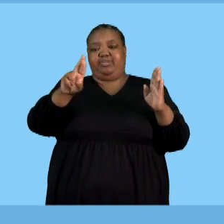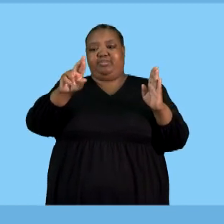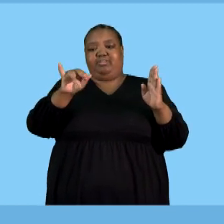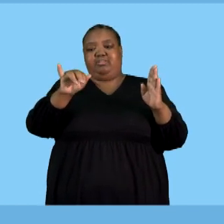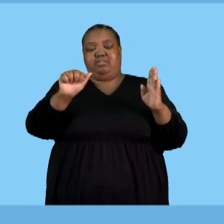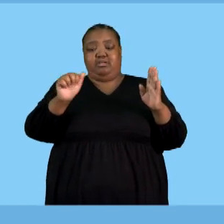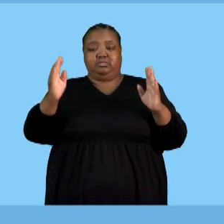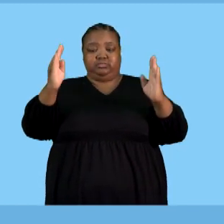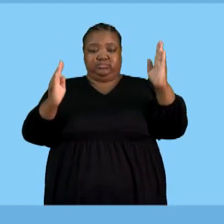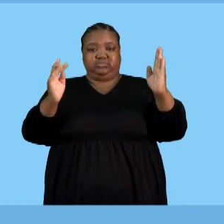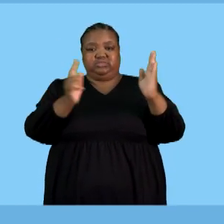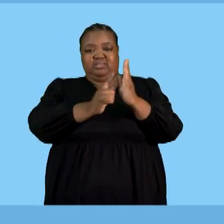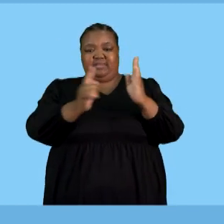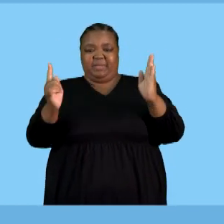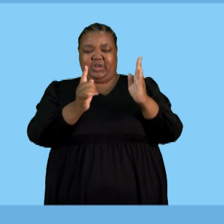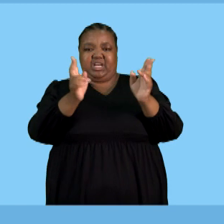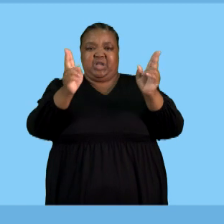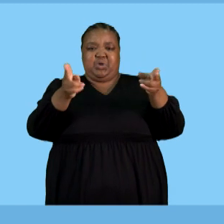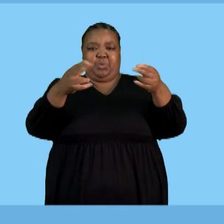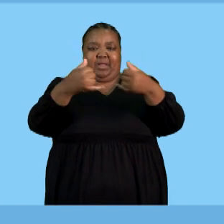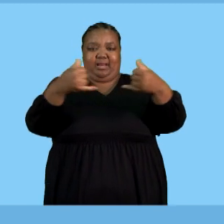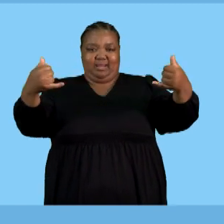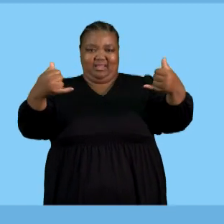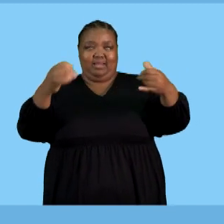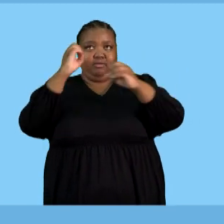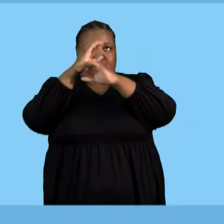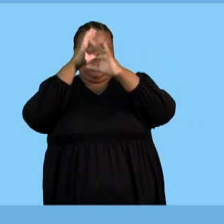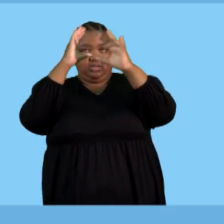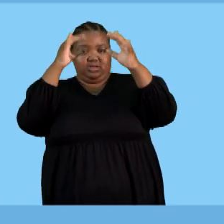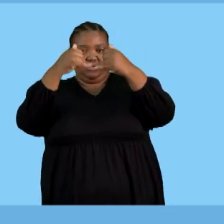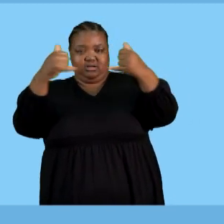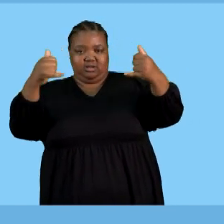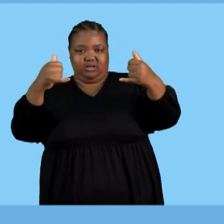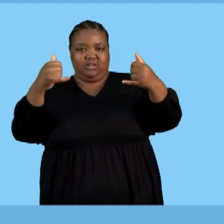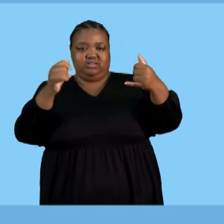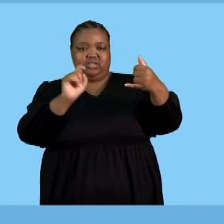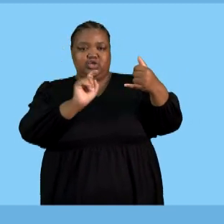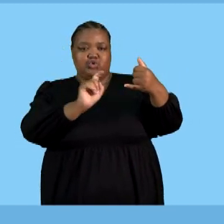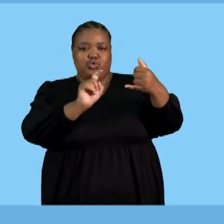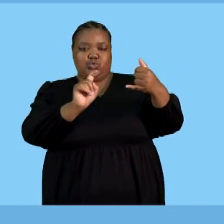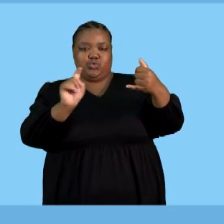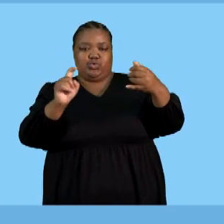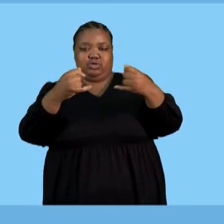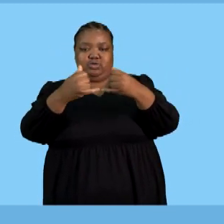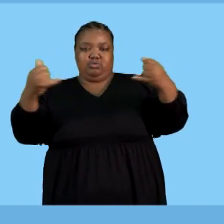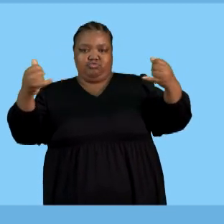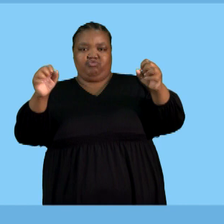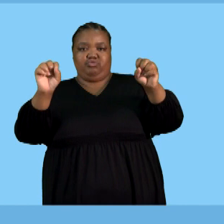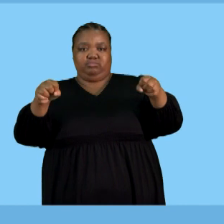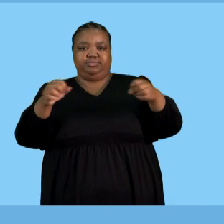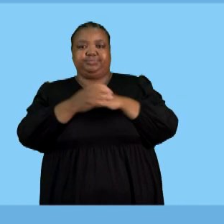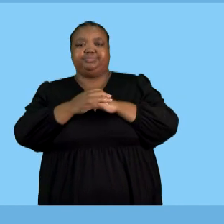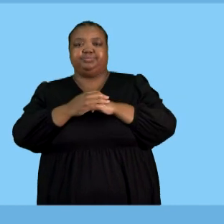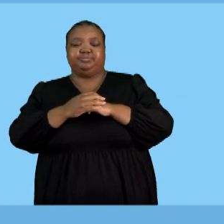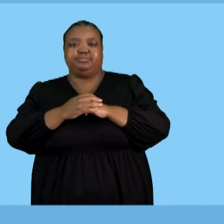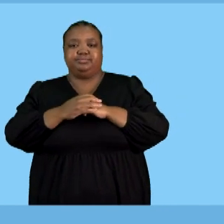going to be a normal or an imaginary line drawn in dotted lines that is always drawn perpendicular to the